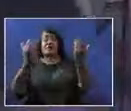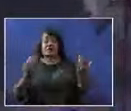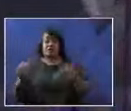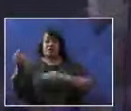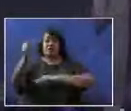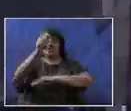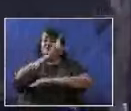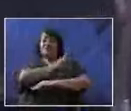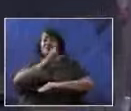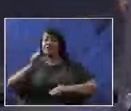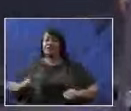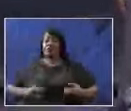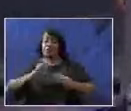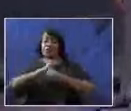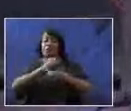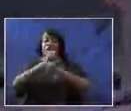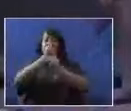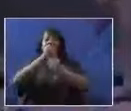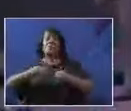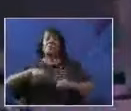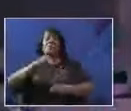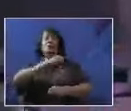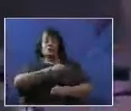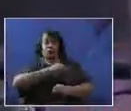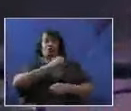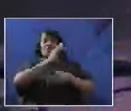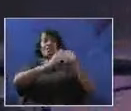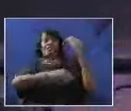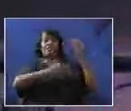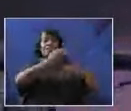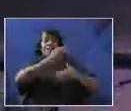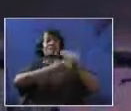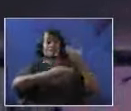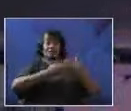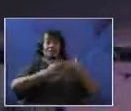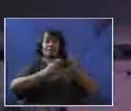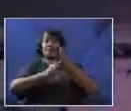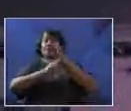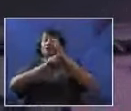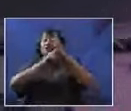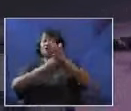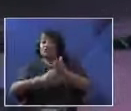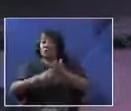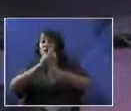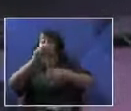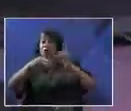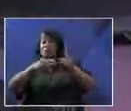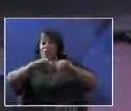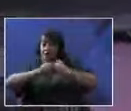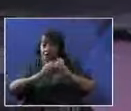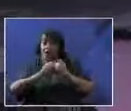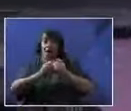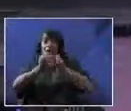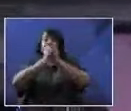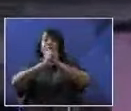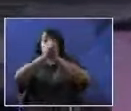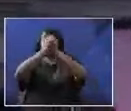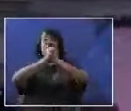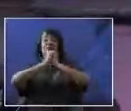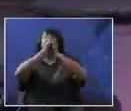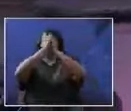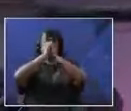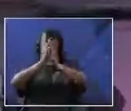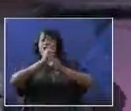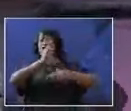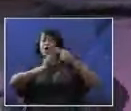day that the Lord has made. We will rejoice. And can we show them how we rejoice, praise team? This is how you rejoice in